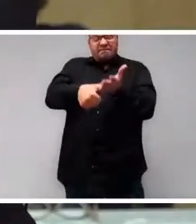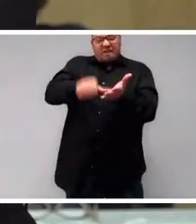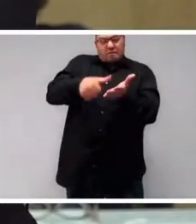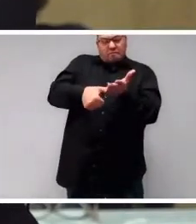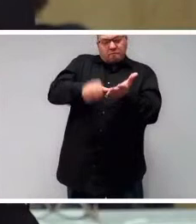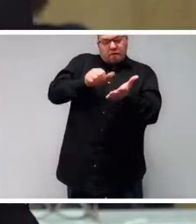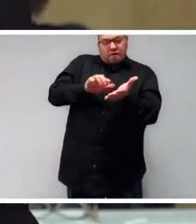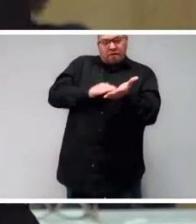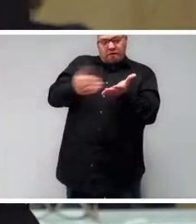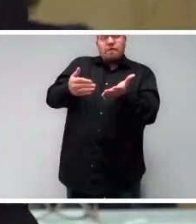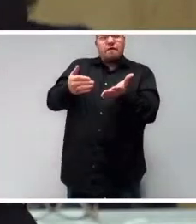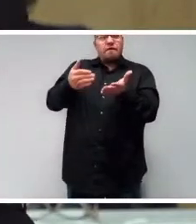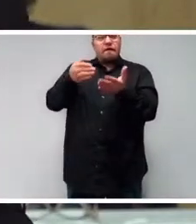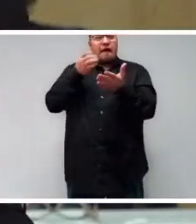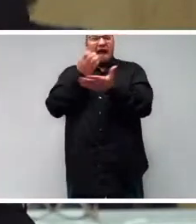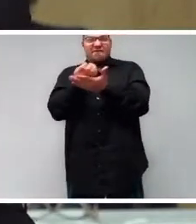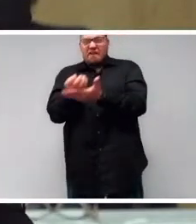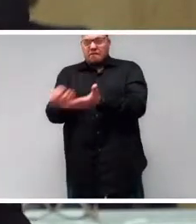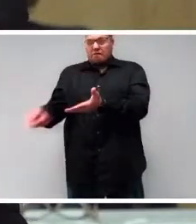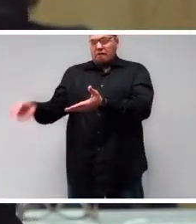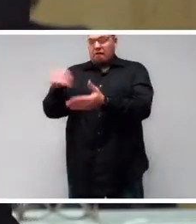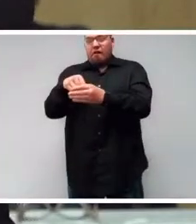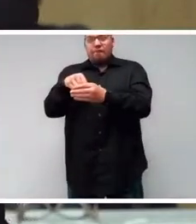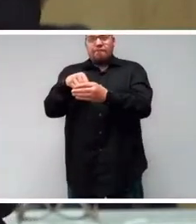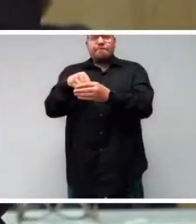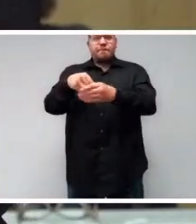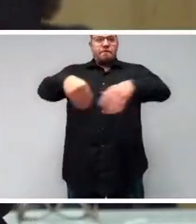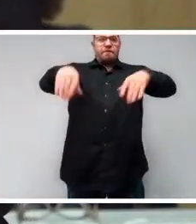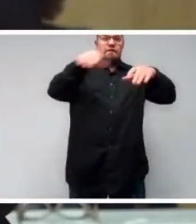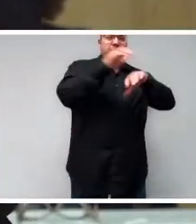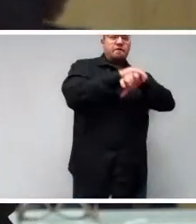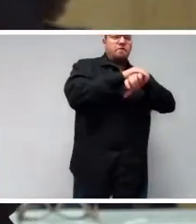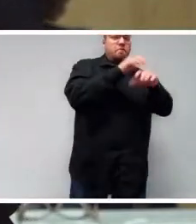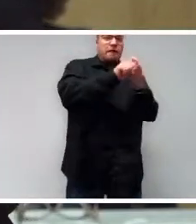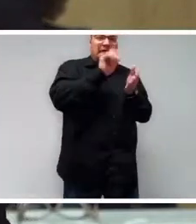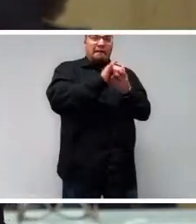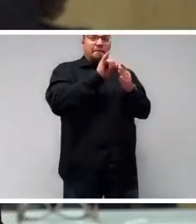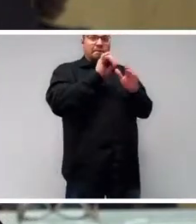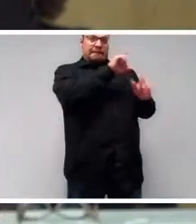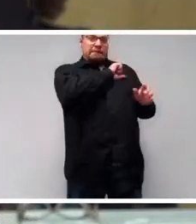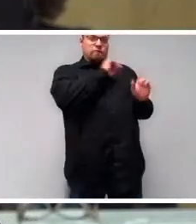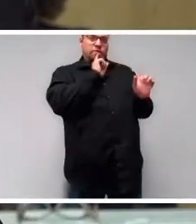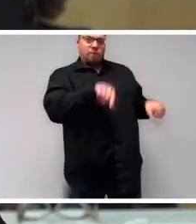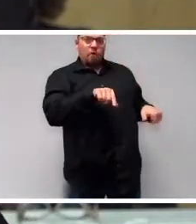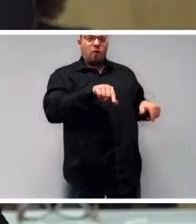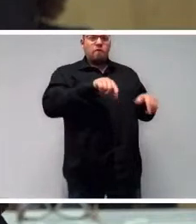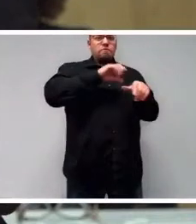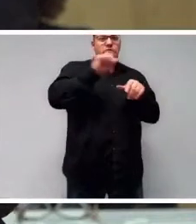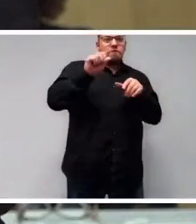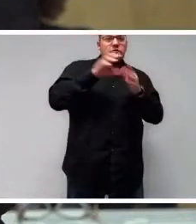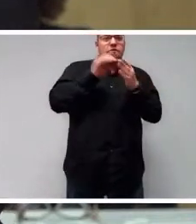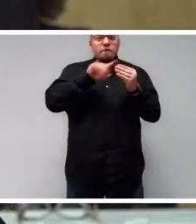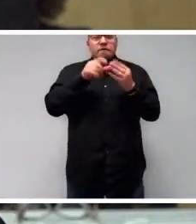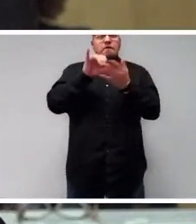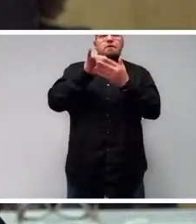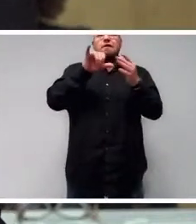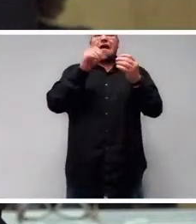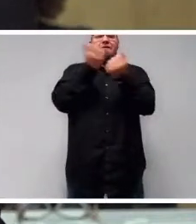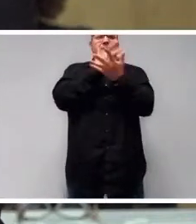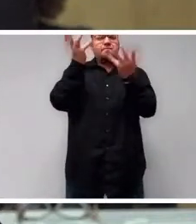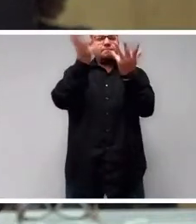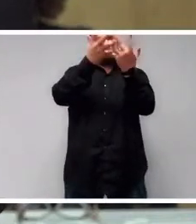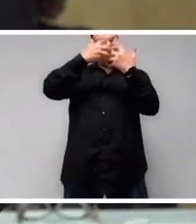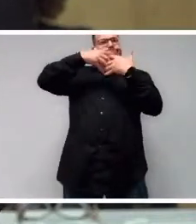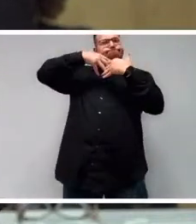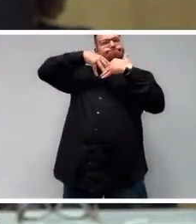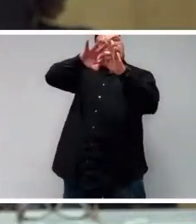tagging evidence. In English, they write up the police report. In social studies, they try the case. But everything is connected. And what our